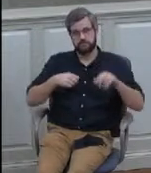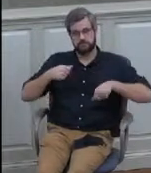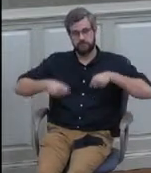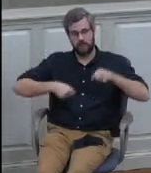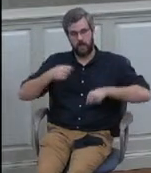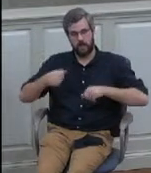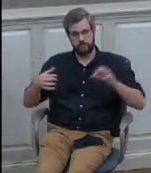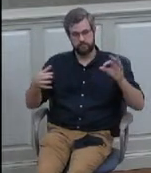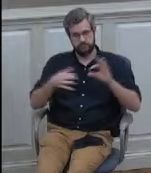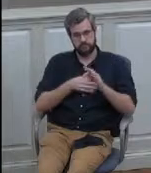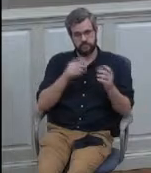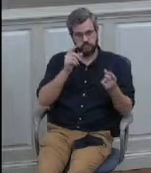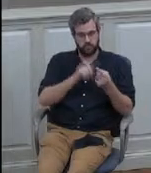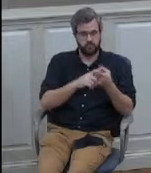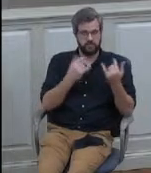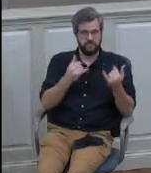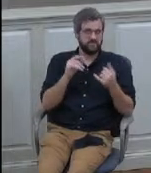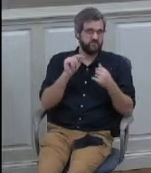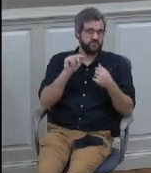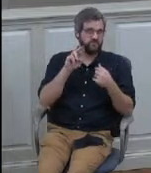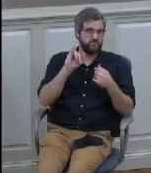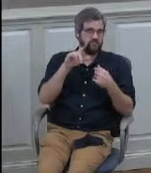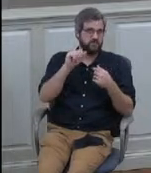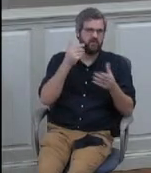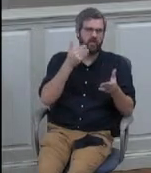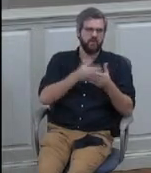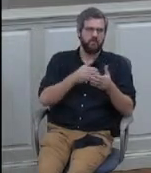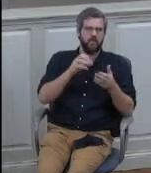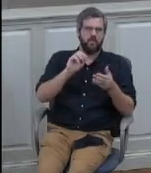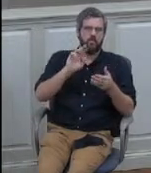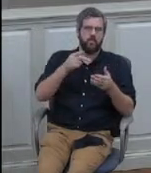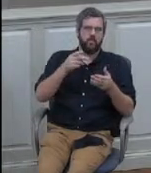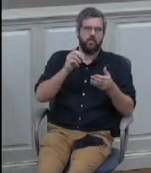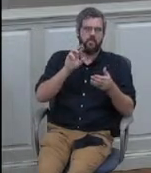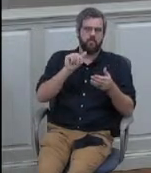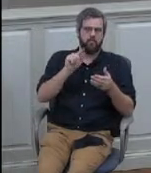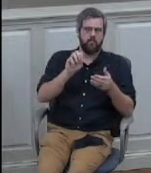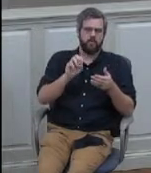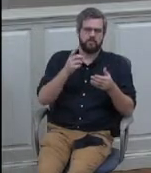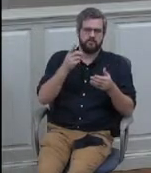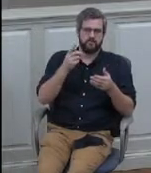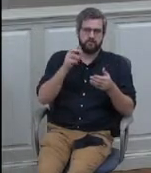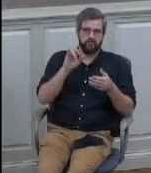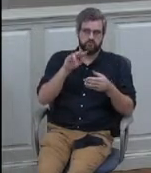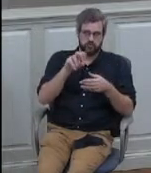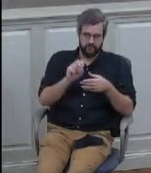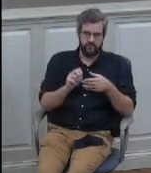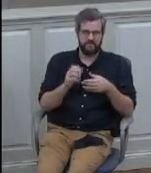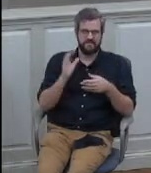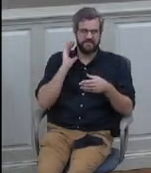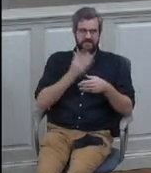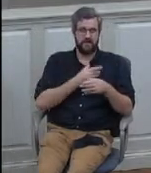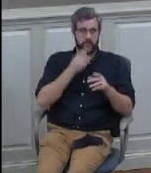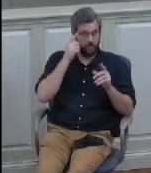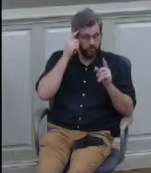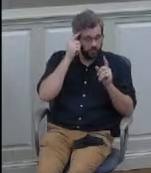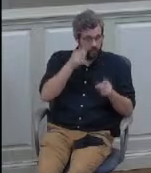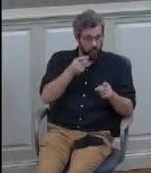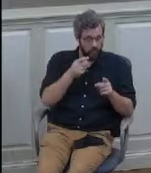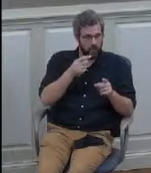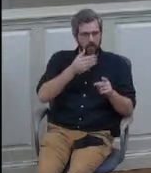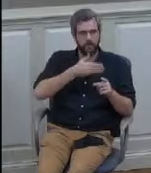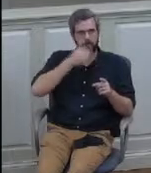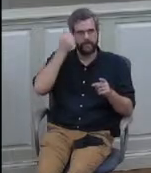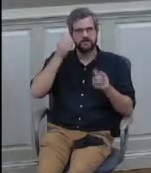to the trails that are developing out by Corporate Drive is kind of a goal that we see as kind of the best